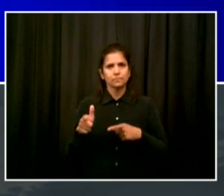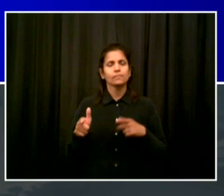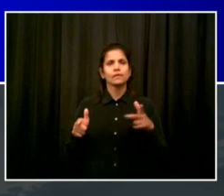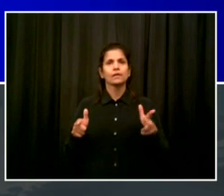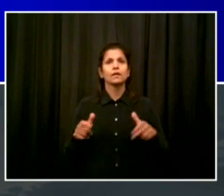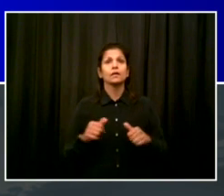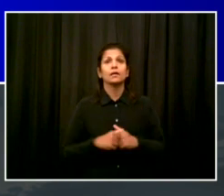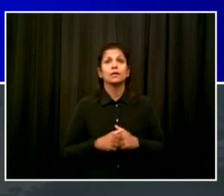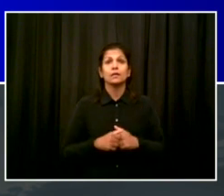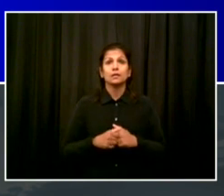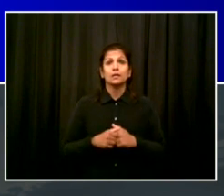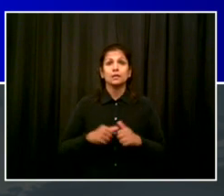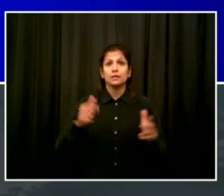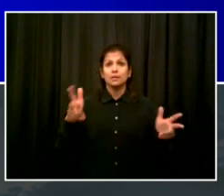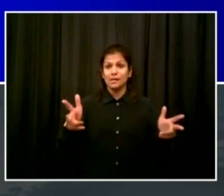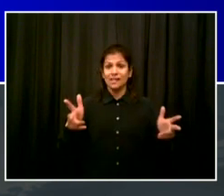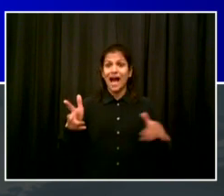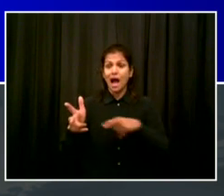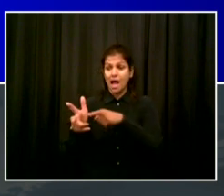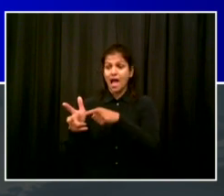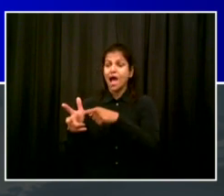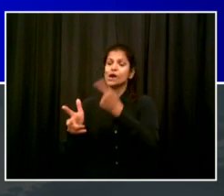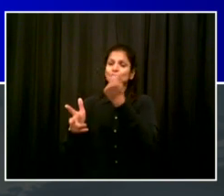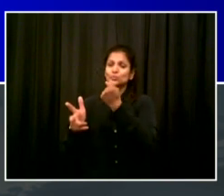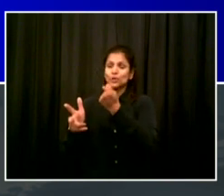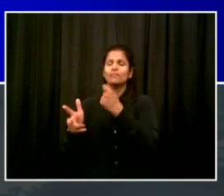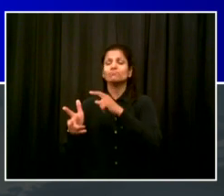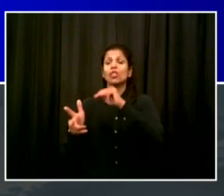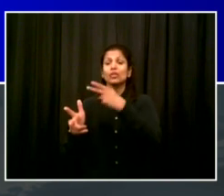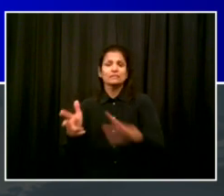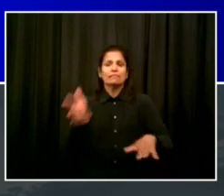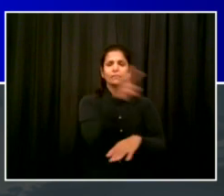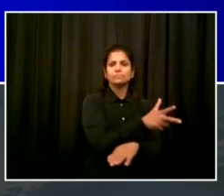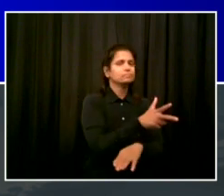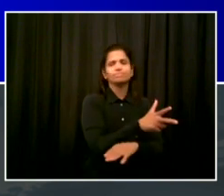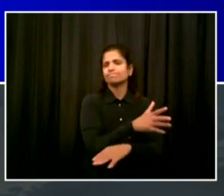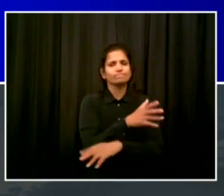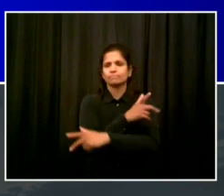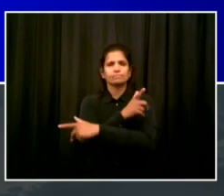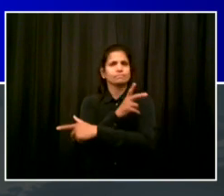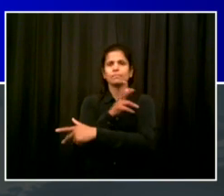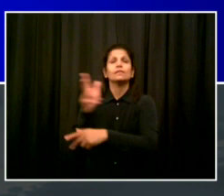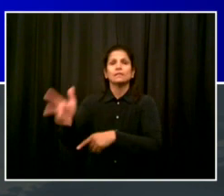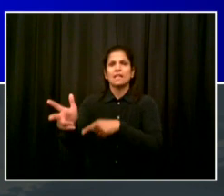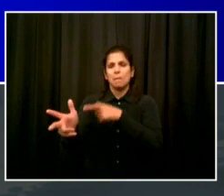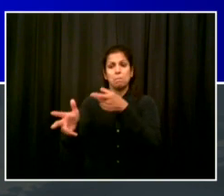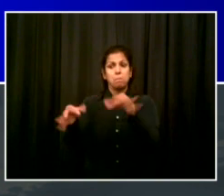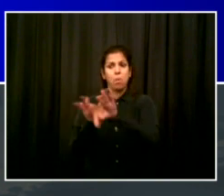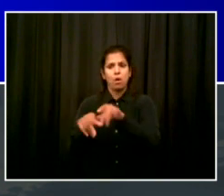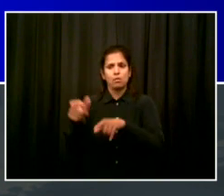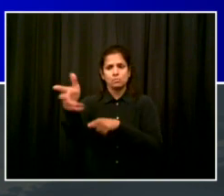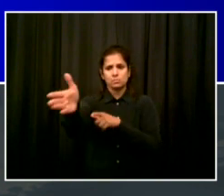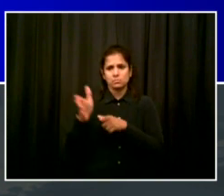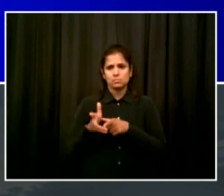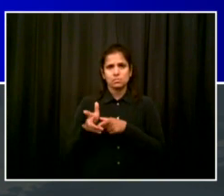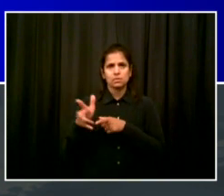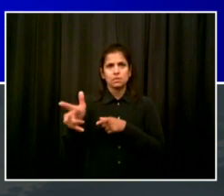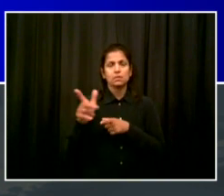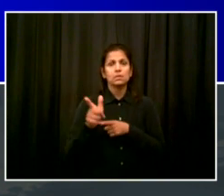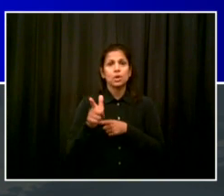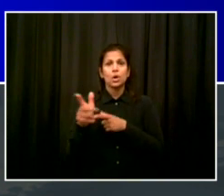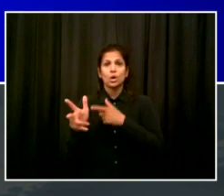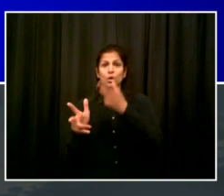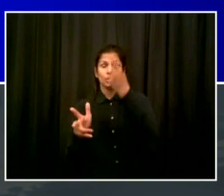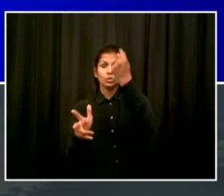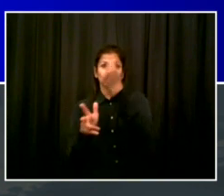the first day, go to the last day, and that's the one time we need you to move your car during the week when alternate side is in effect. And we're going to do a lot more